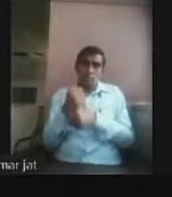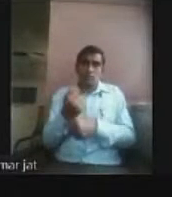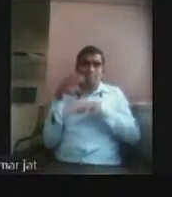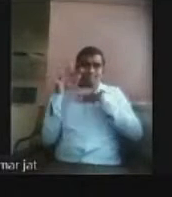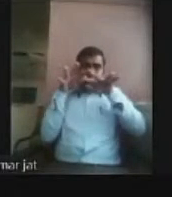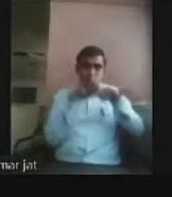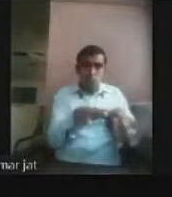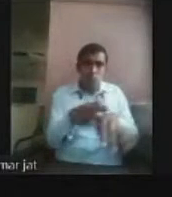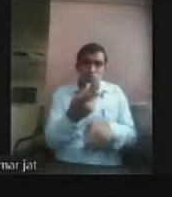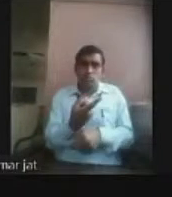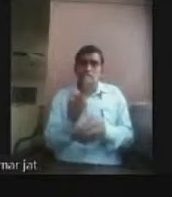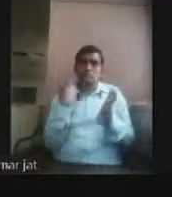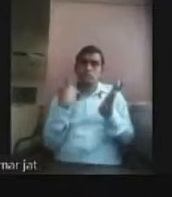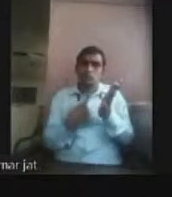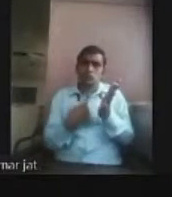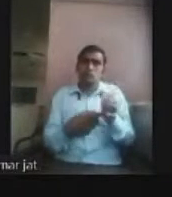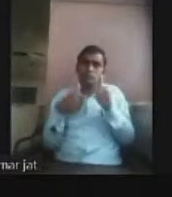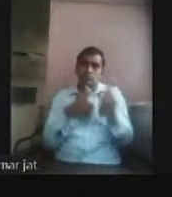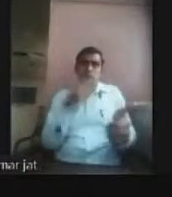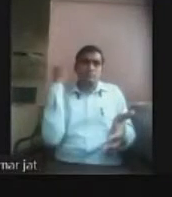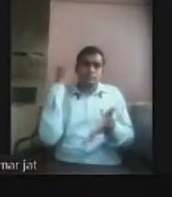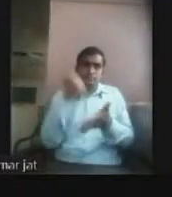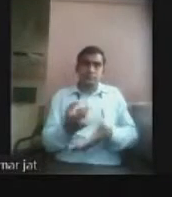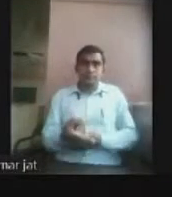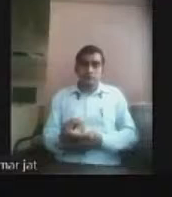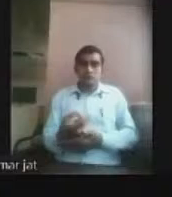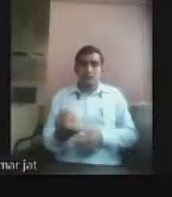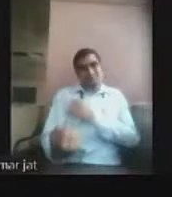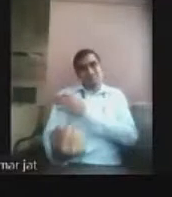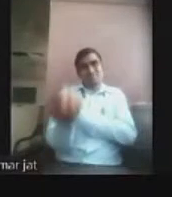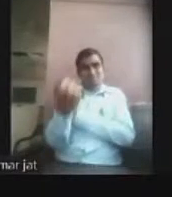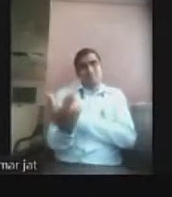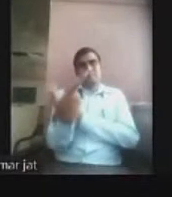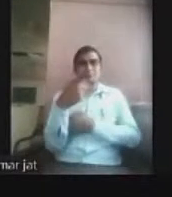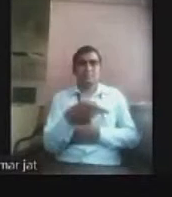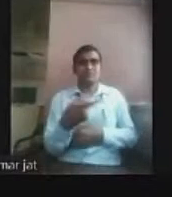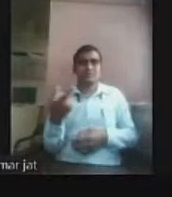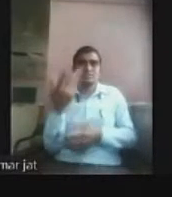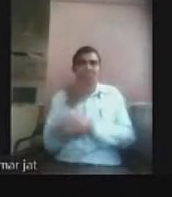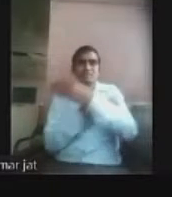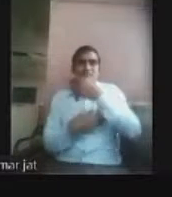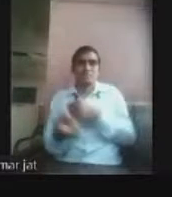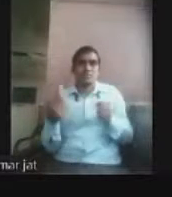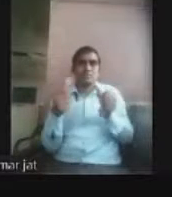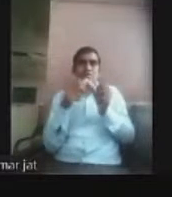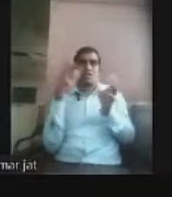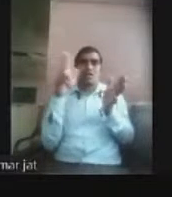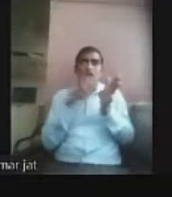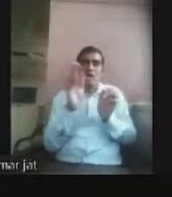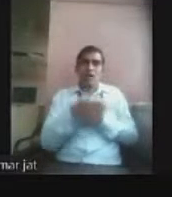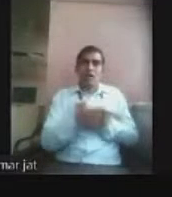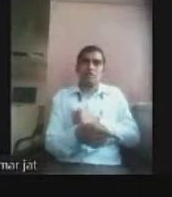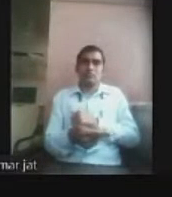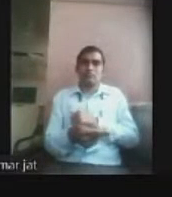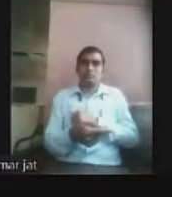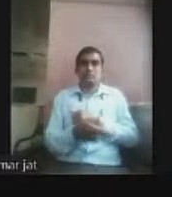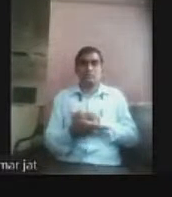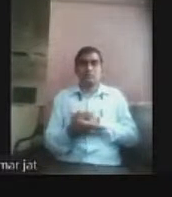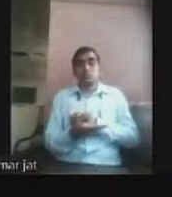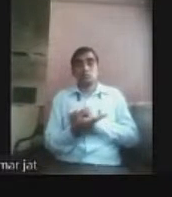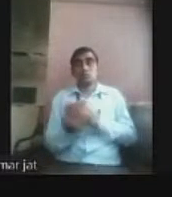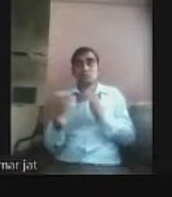And firstly, I'd like to talk about rights of people with disability act. Is the foundation of it is on